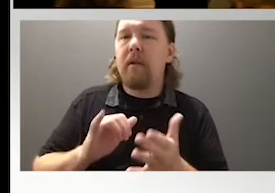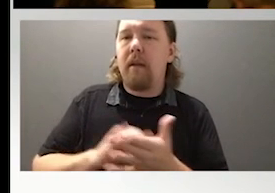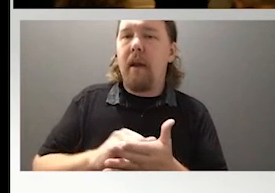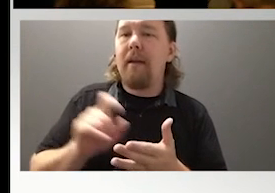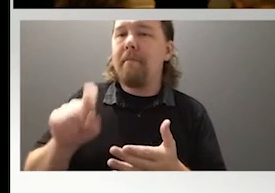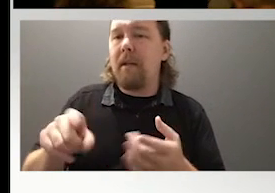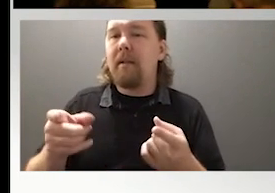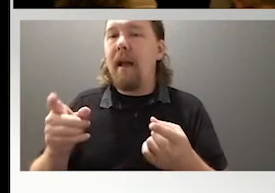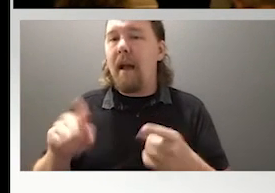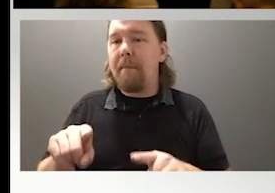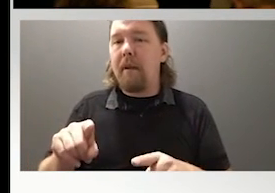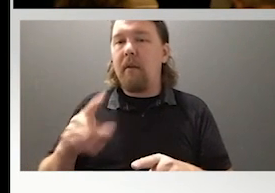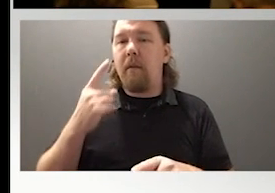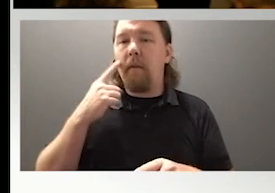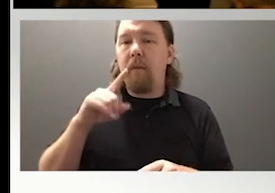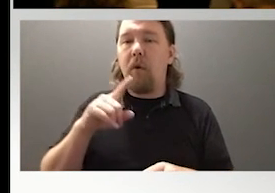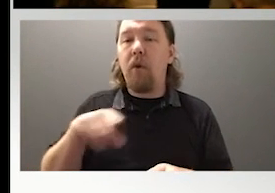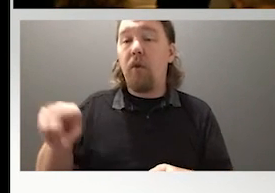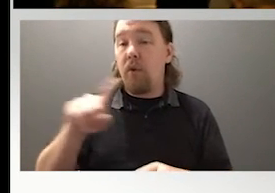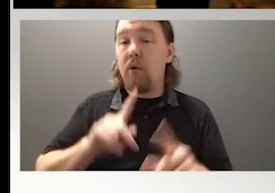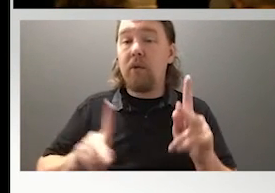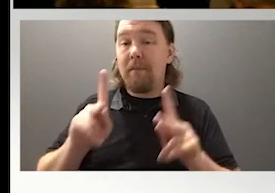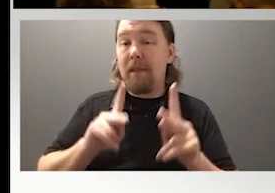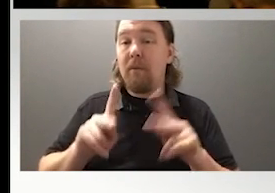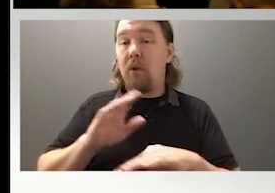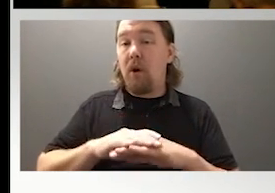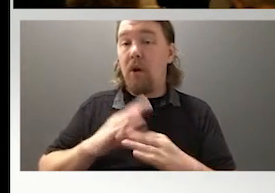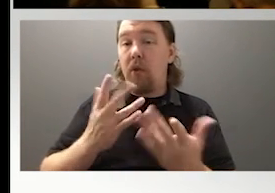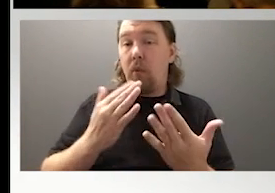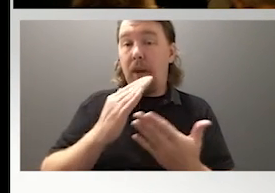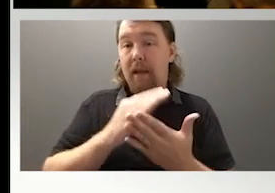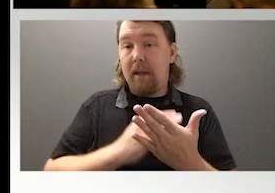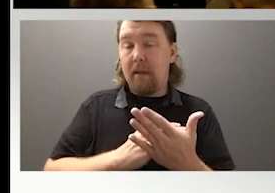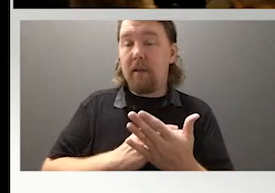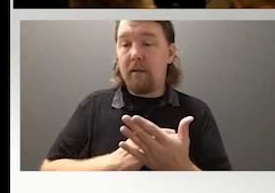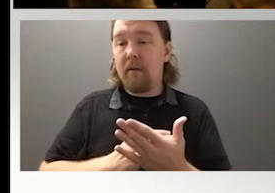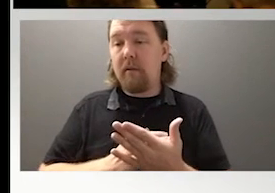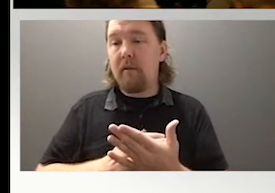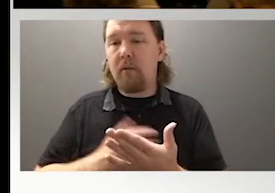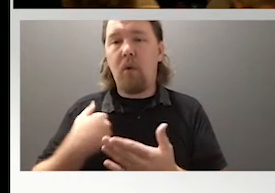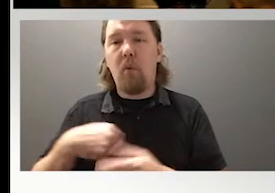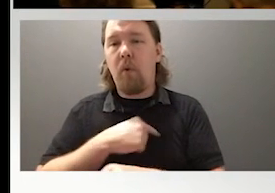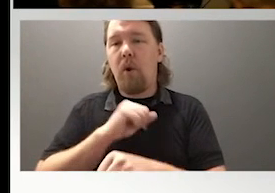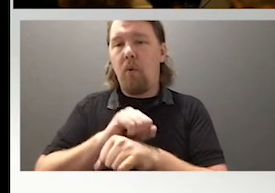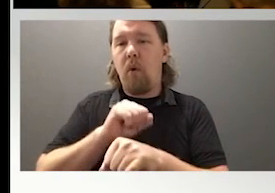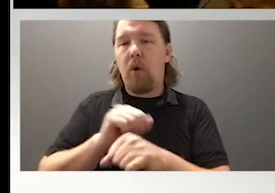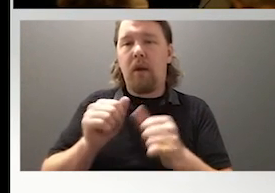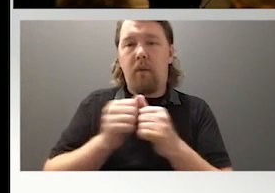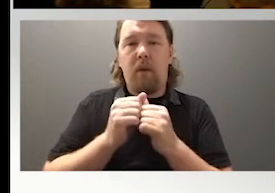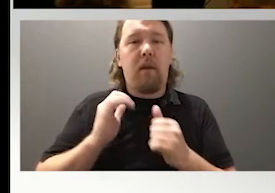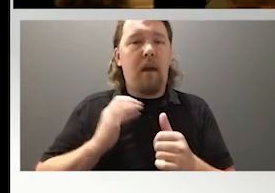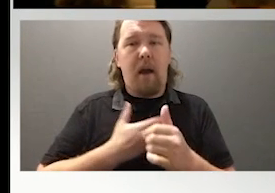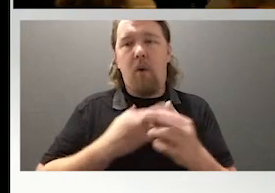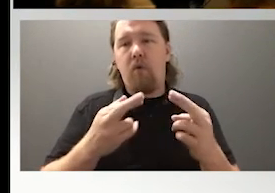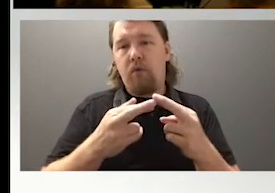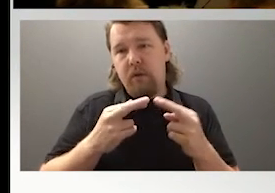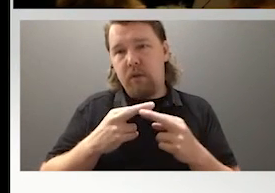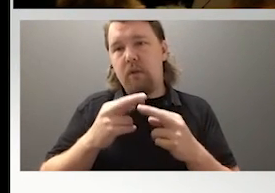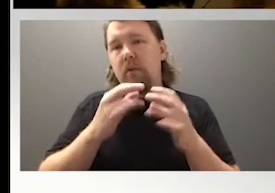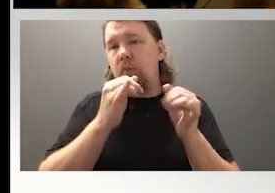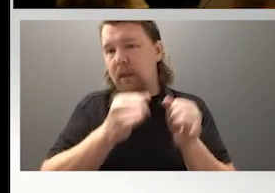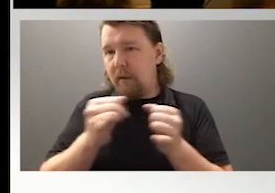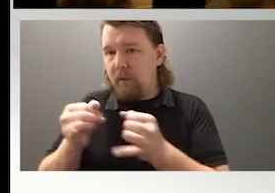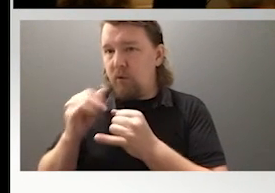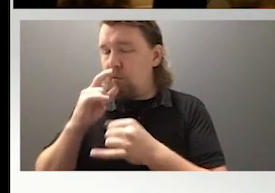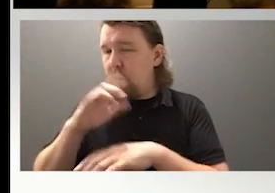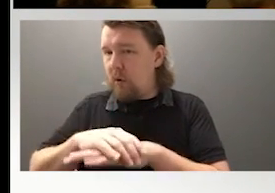occur for these individuals who are on the waiting list, and so we're working with our regions, working with the individuals who are on the